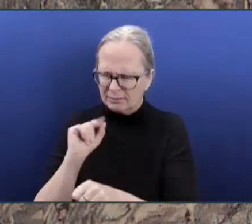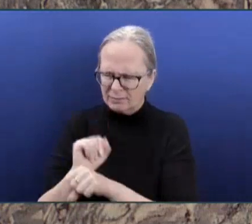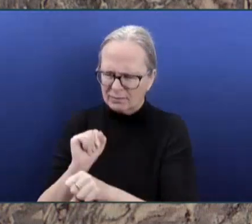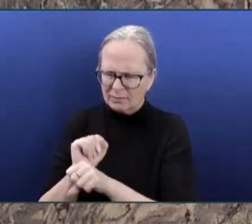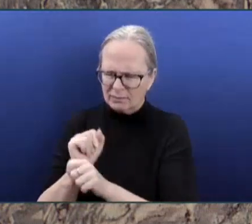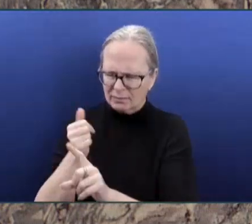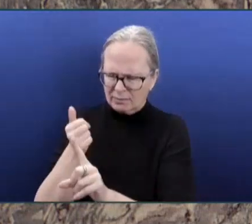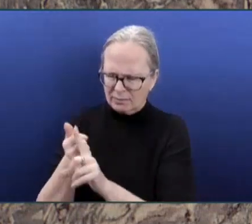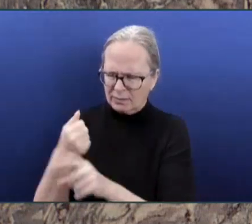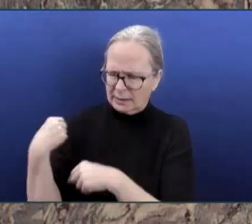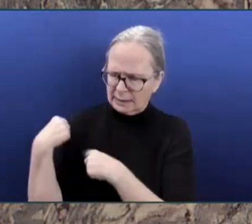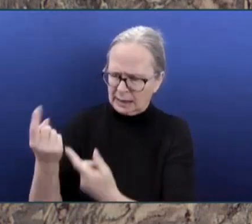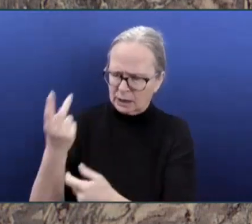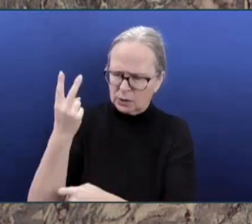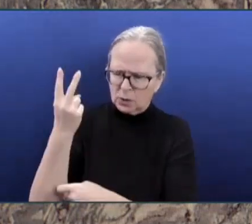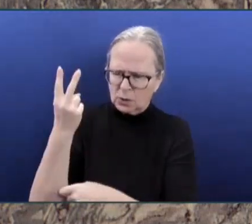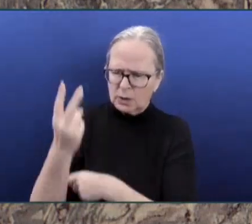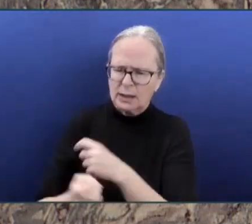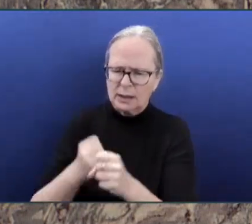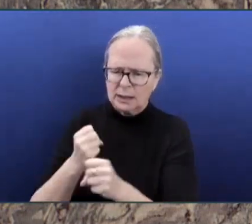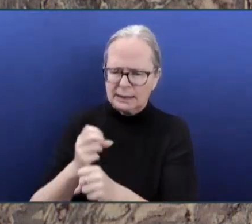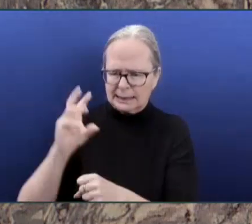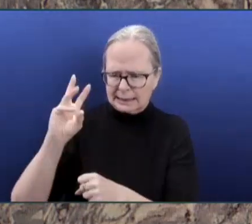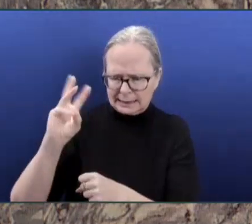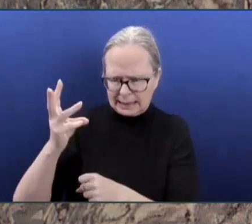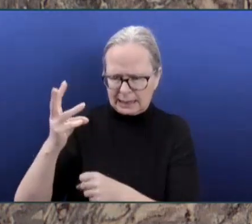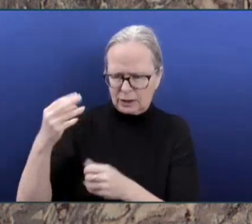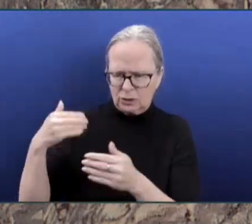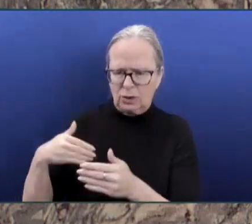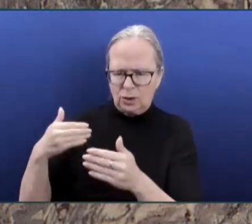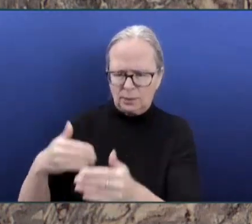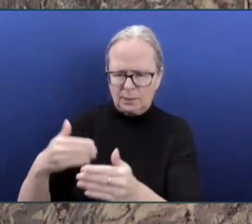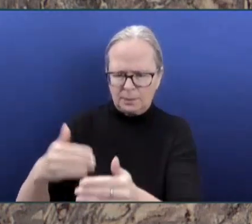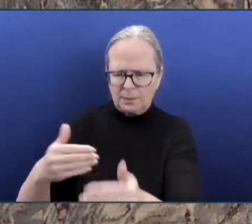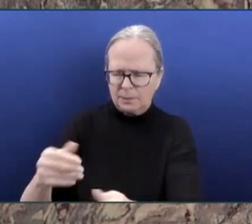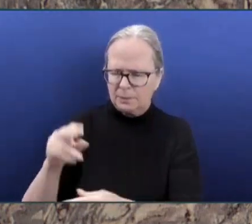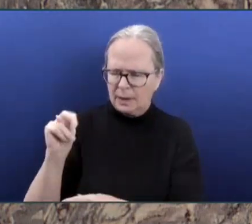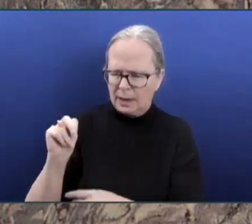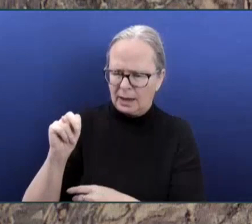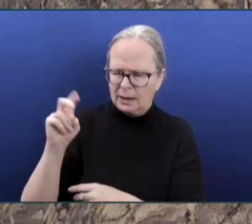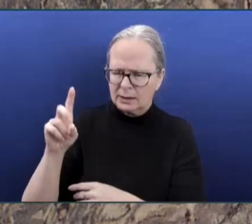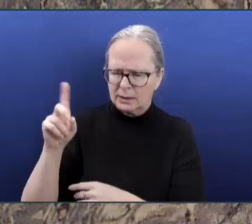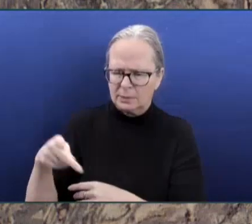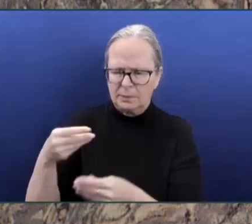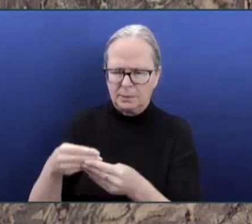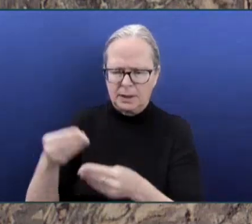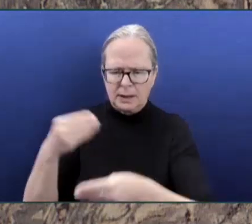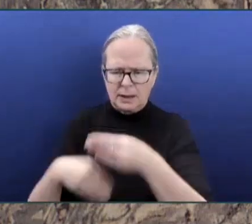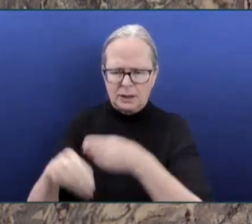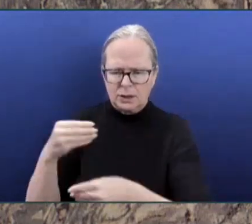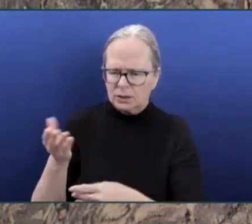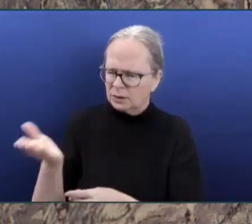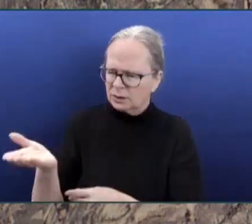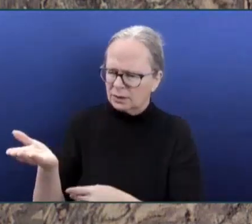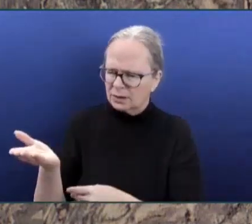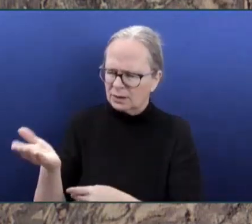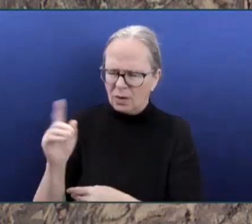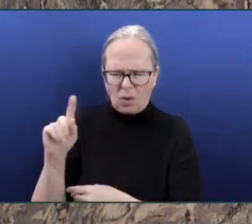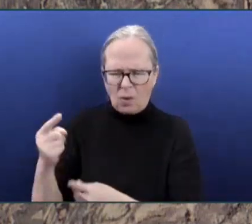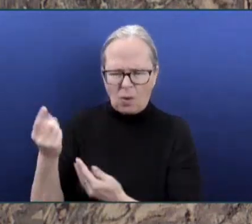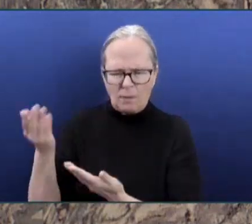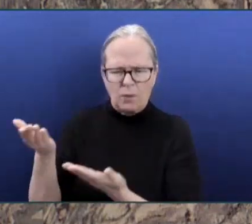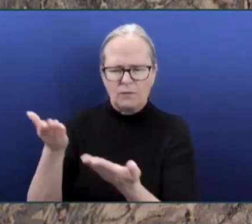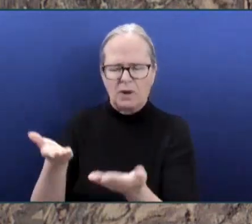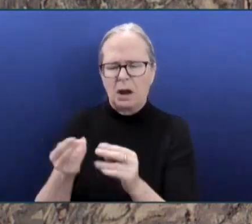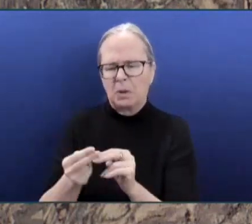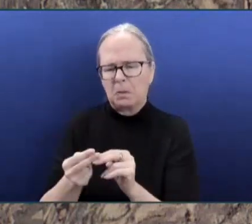only managed to deliver a mere 7% of the NDP's 114 promised homes. I rounded up to be charitable. And